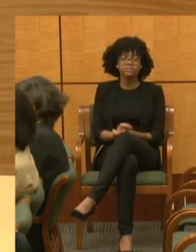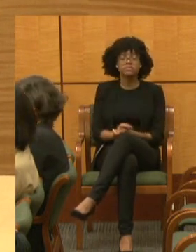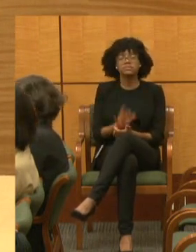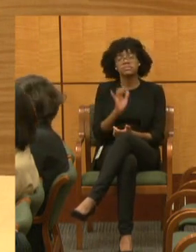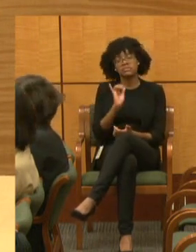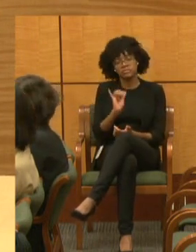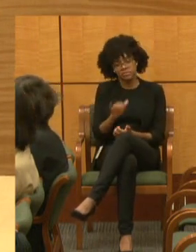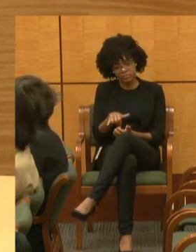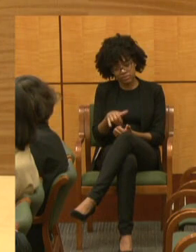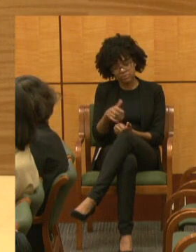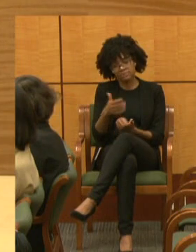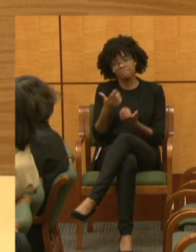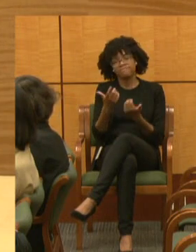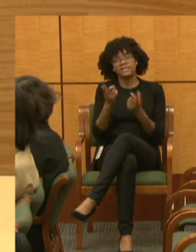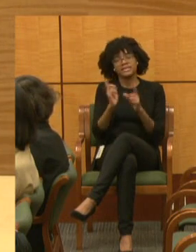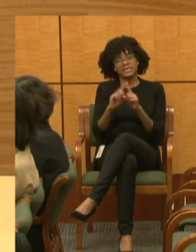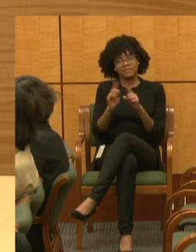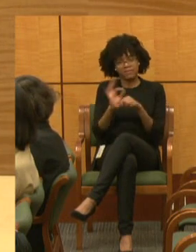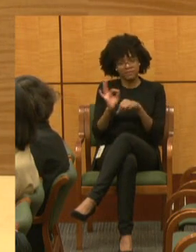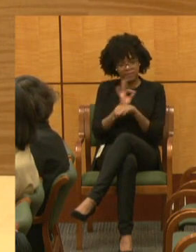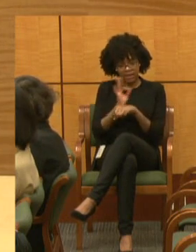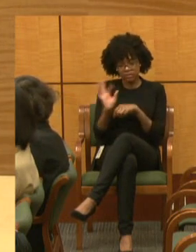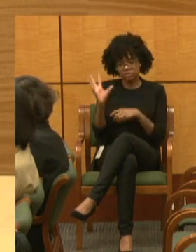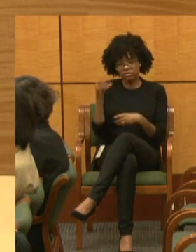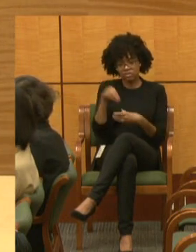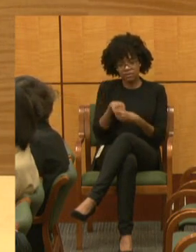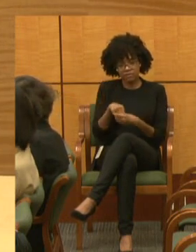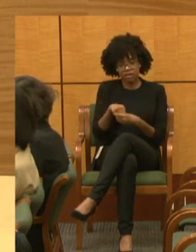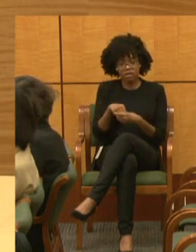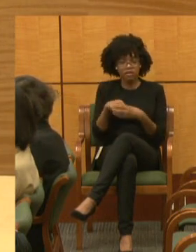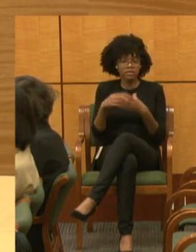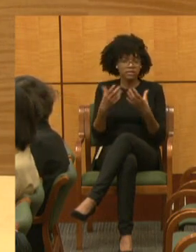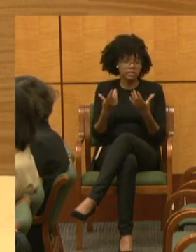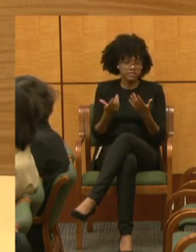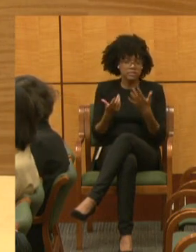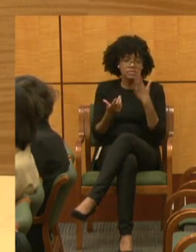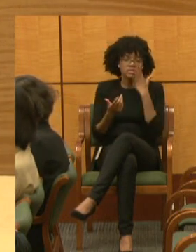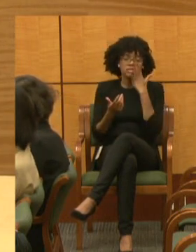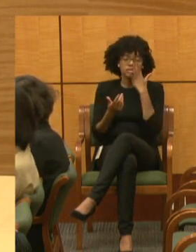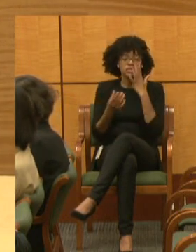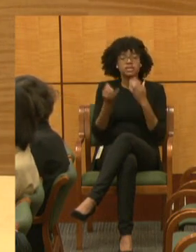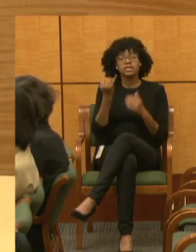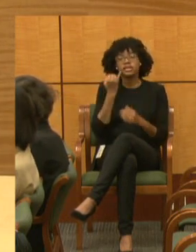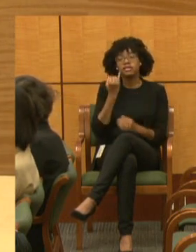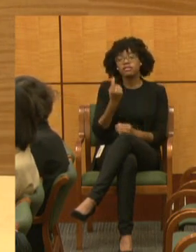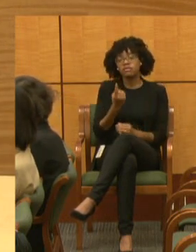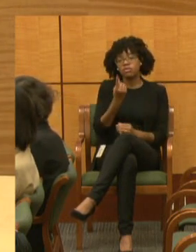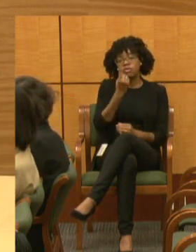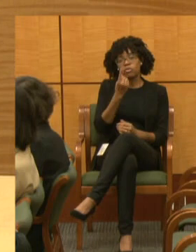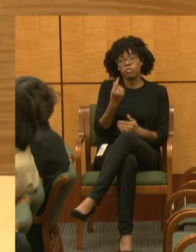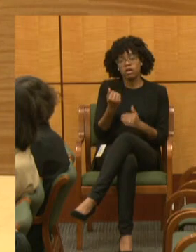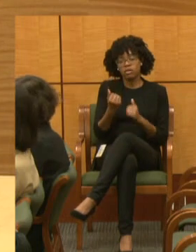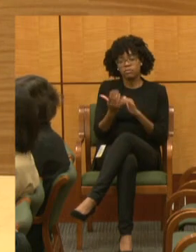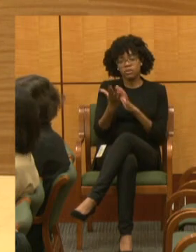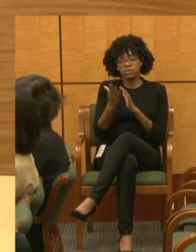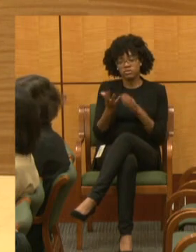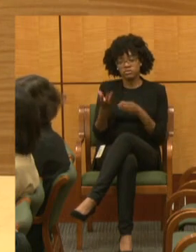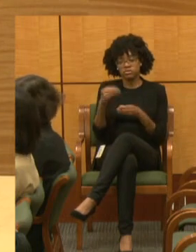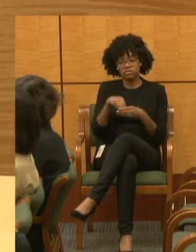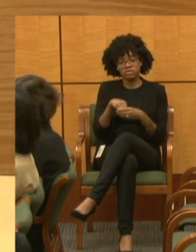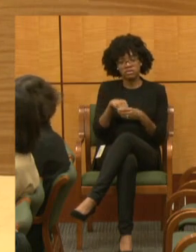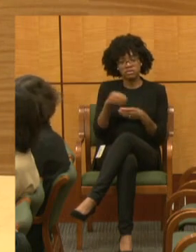homogeneity, and also if it's an aqueous containing preparation, we've devoted resources towards